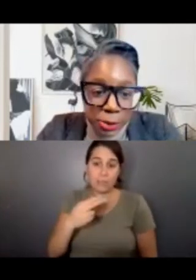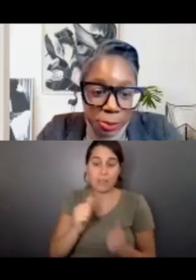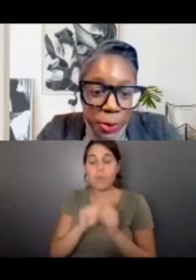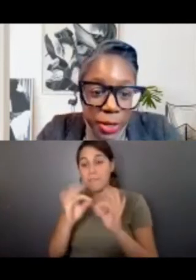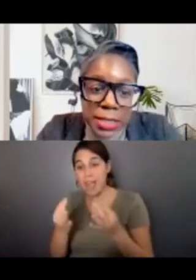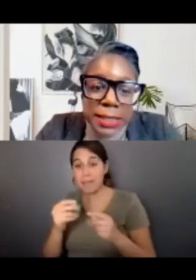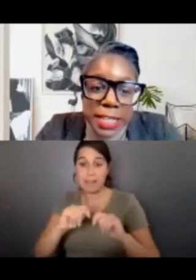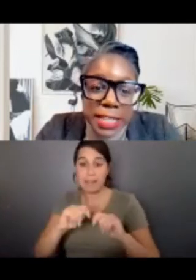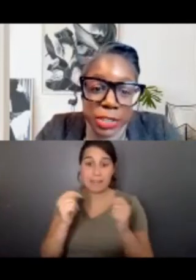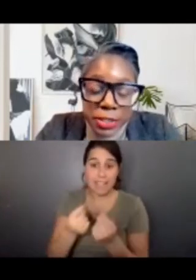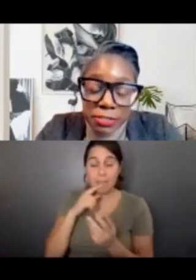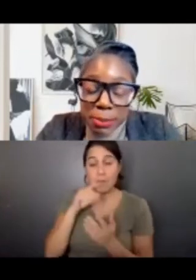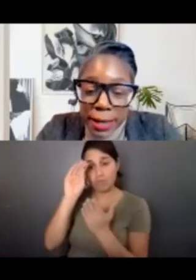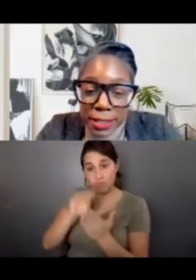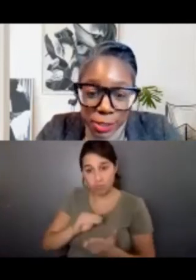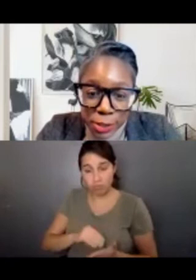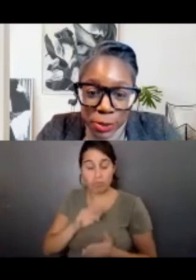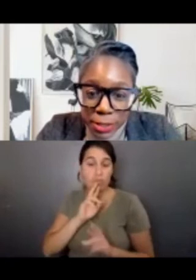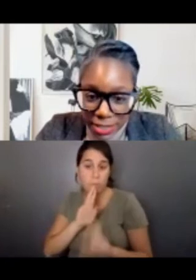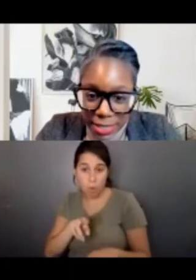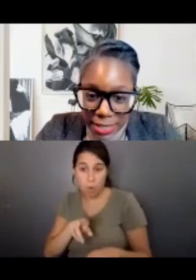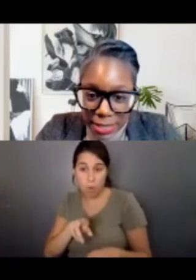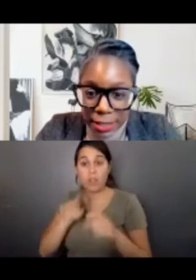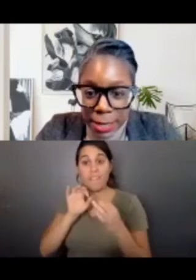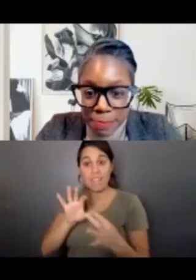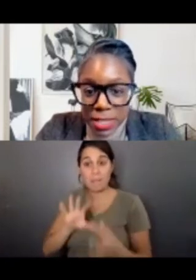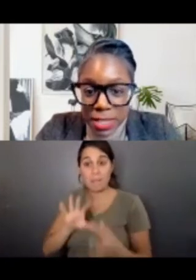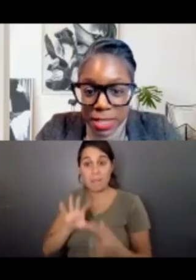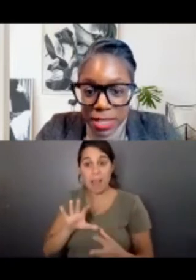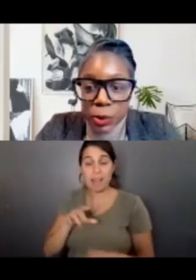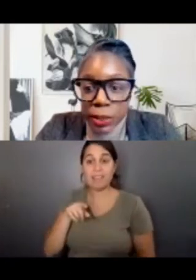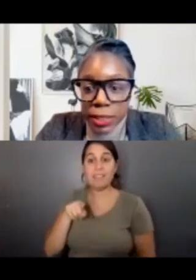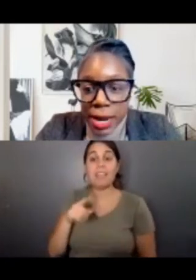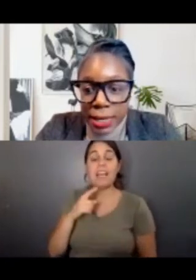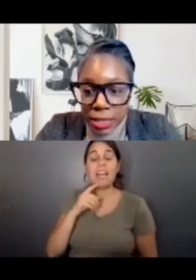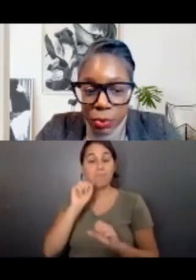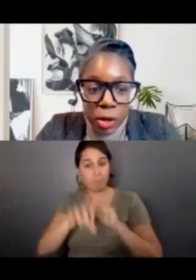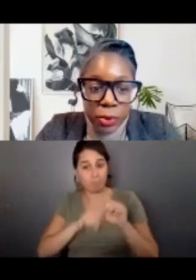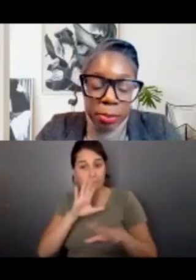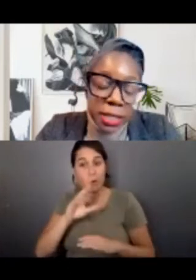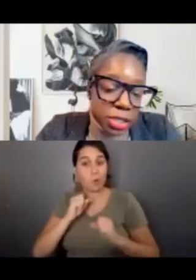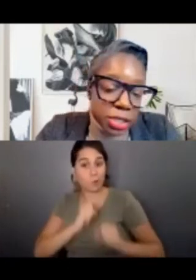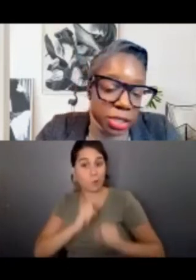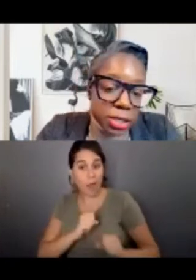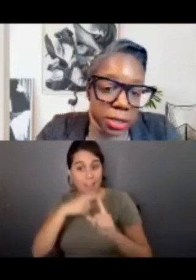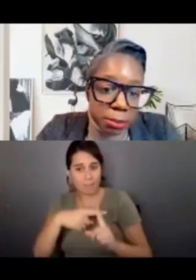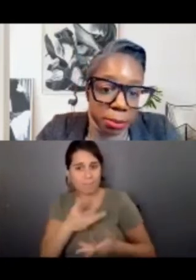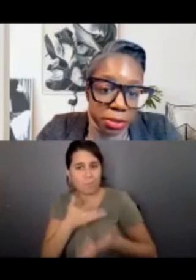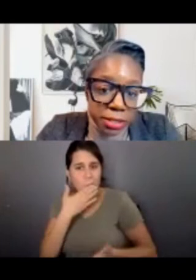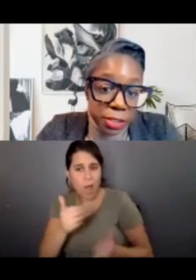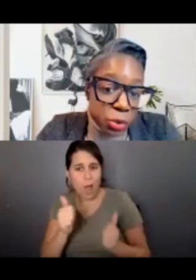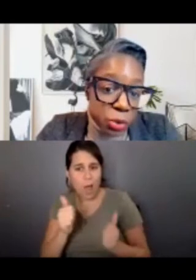detailed report, and during feedback, Dr. Coach emphasized his strengths, including interacting well with patients and team